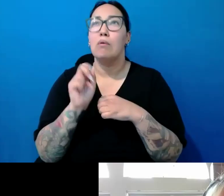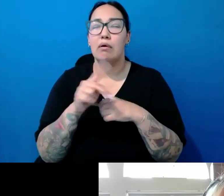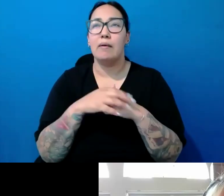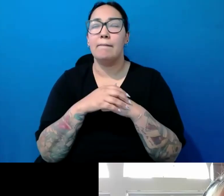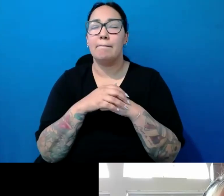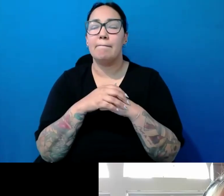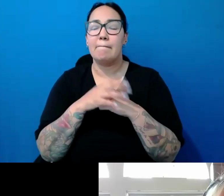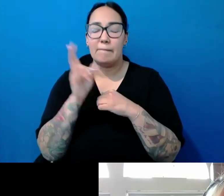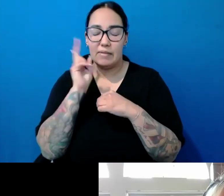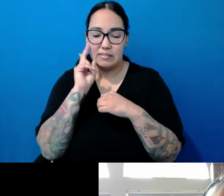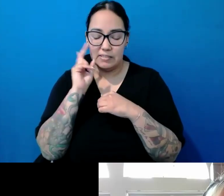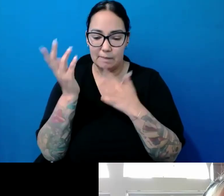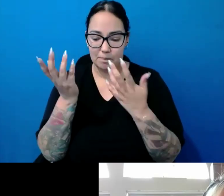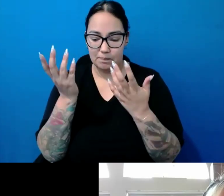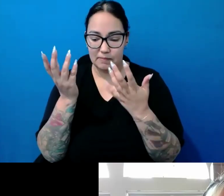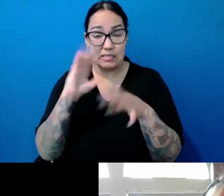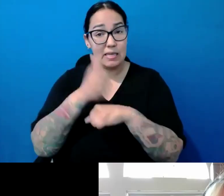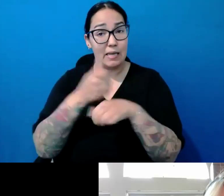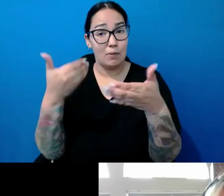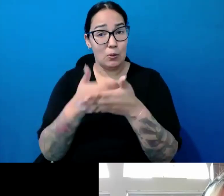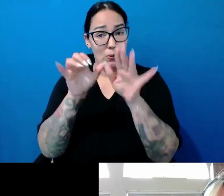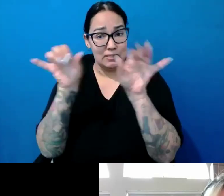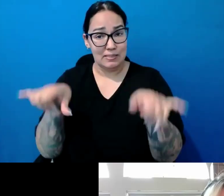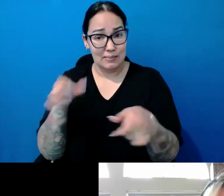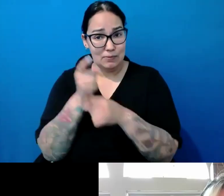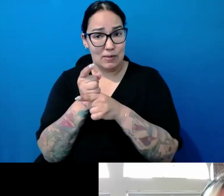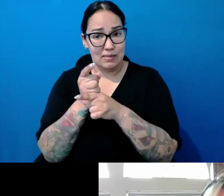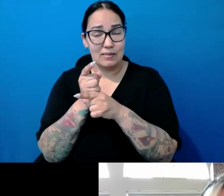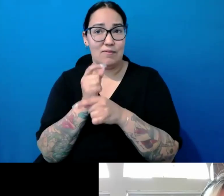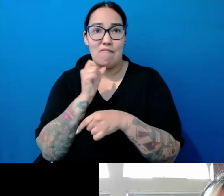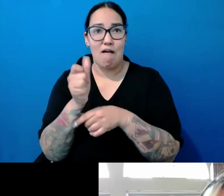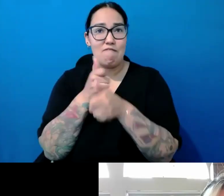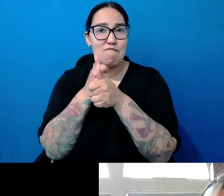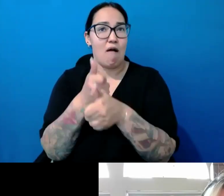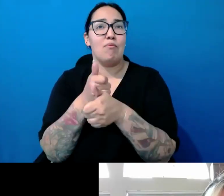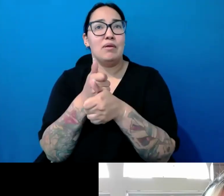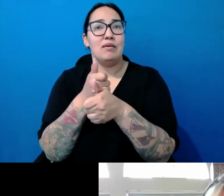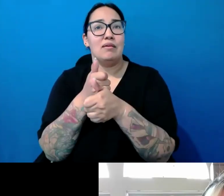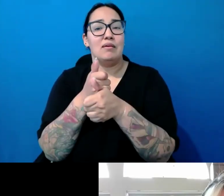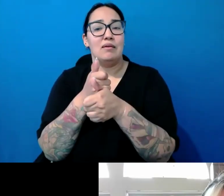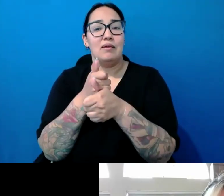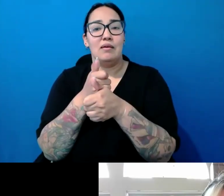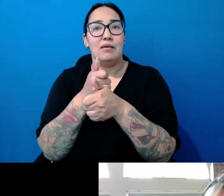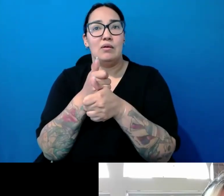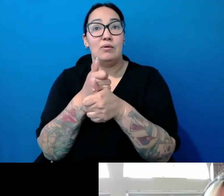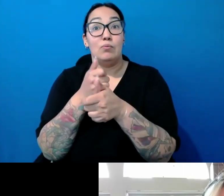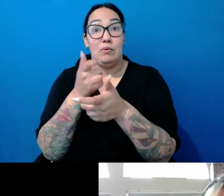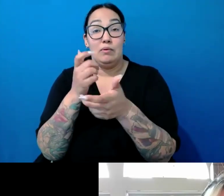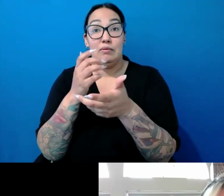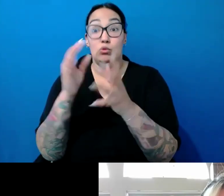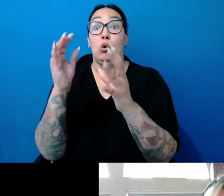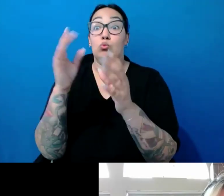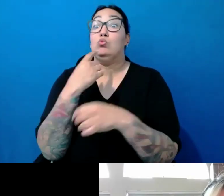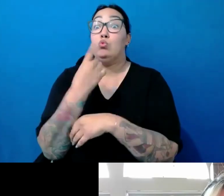as creating new systems, right? You're not following necessarily what you're told to do. You're saying, hey, it's